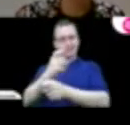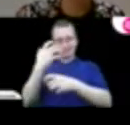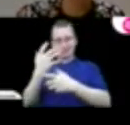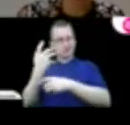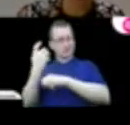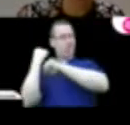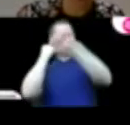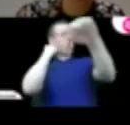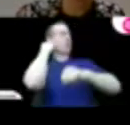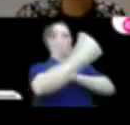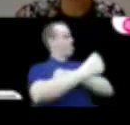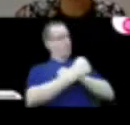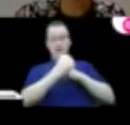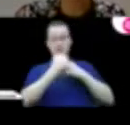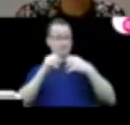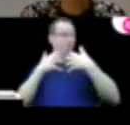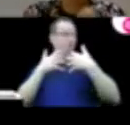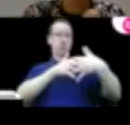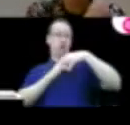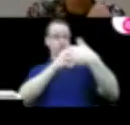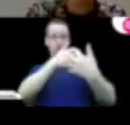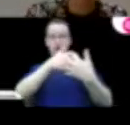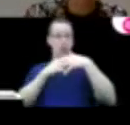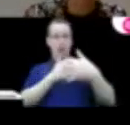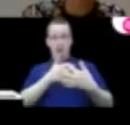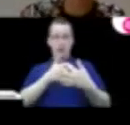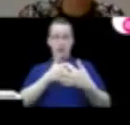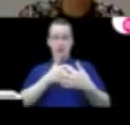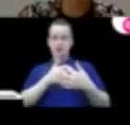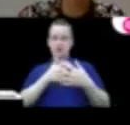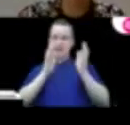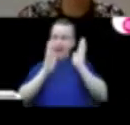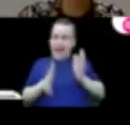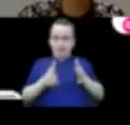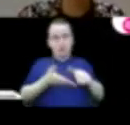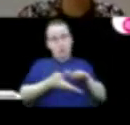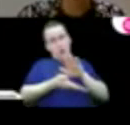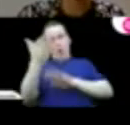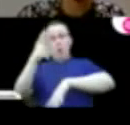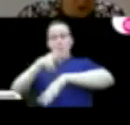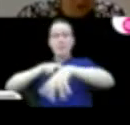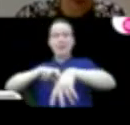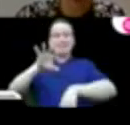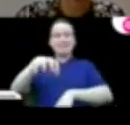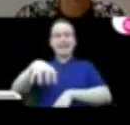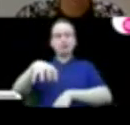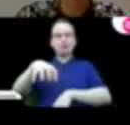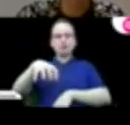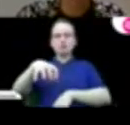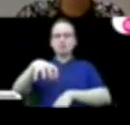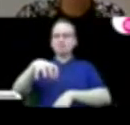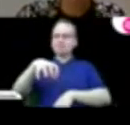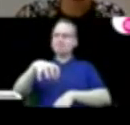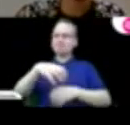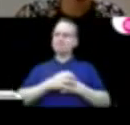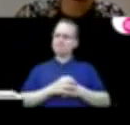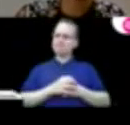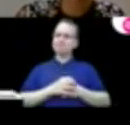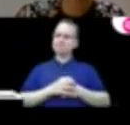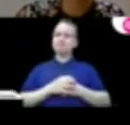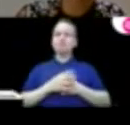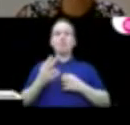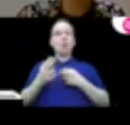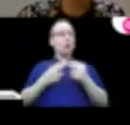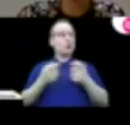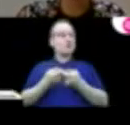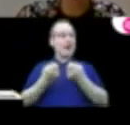and there was a struggle and she was forced to go to the police station. And newspapers told of how